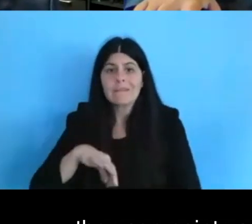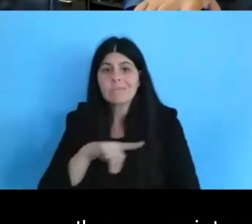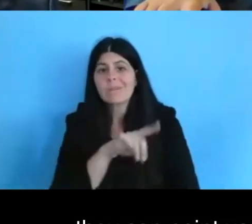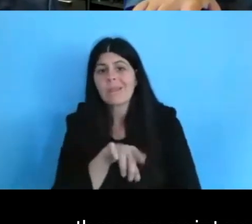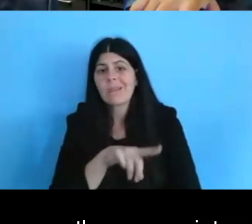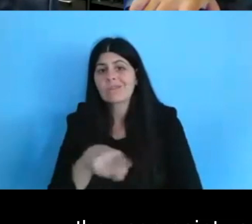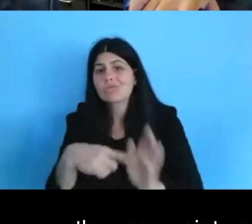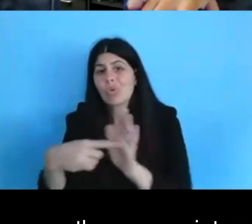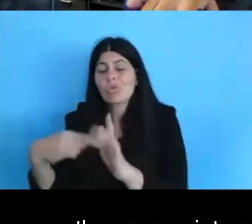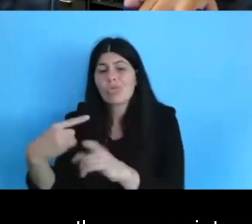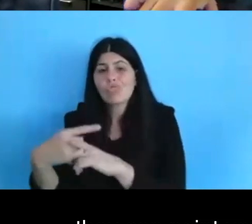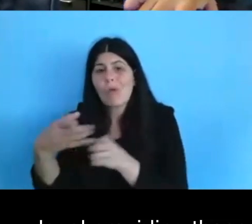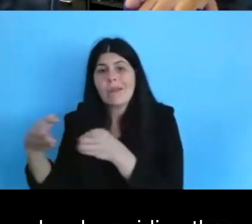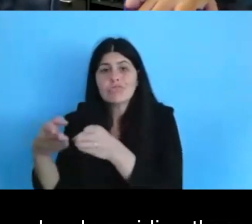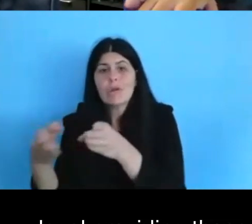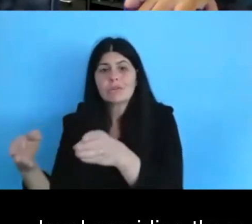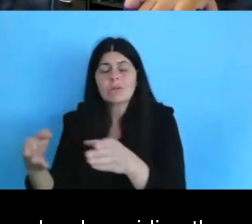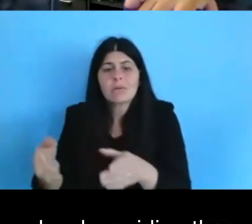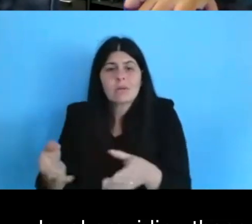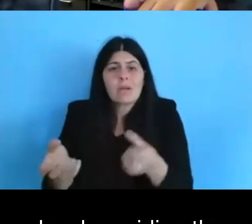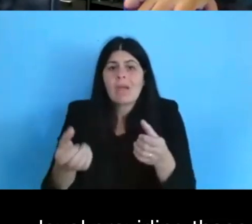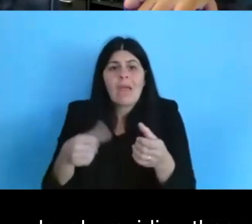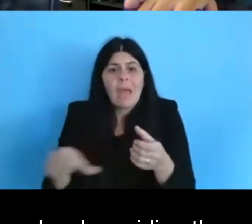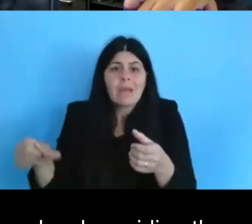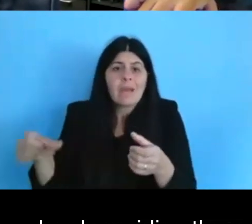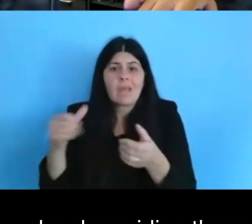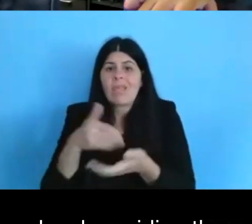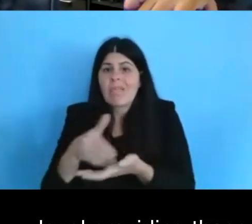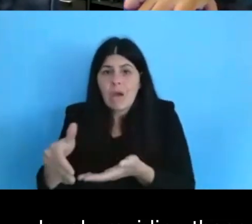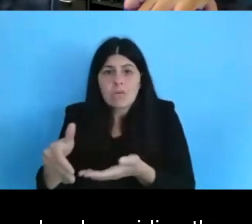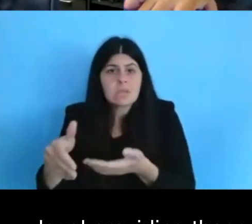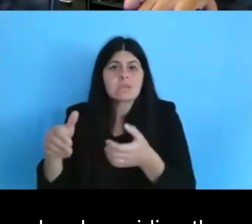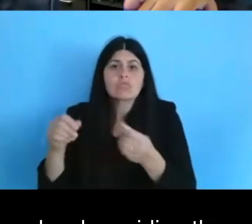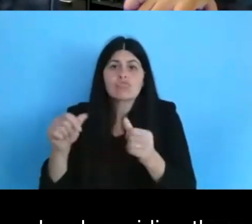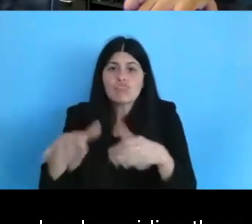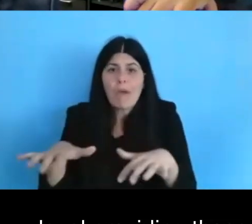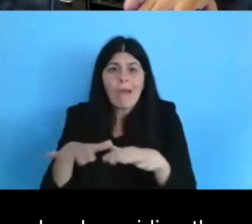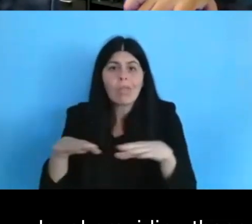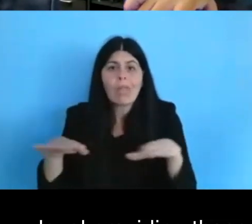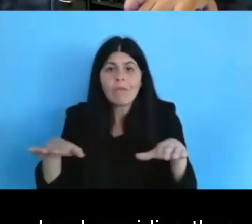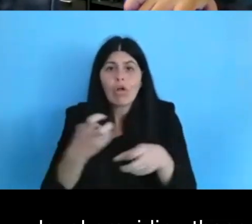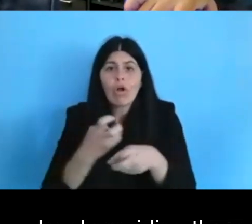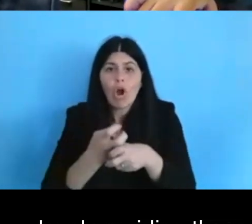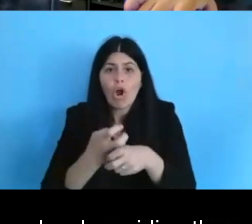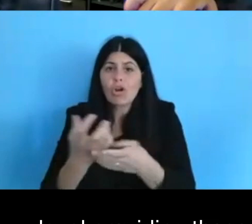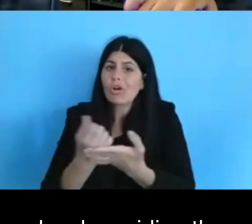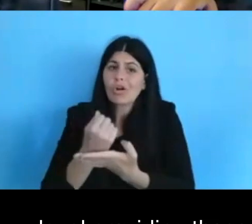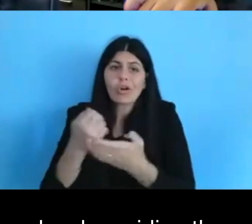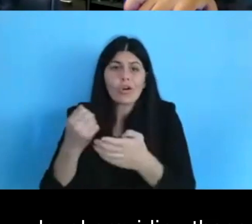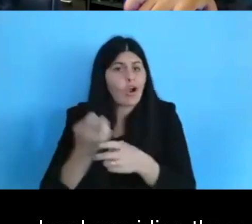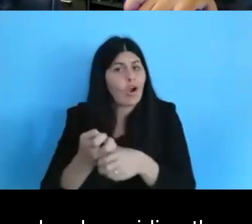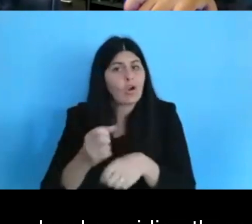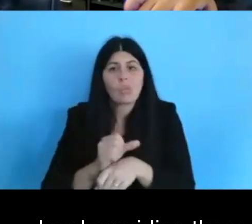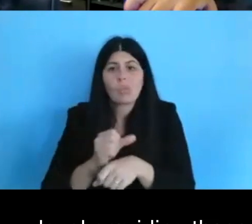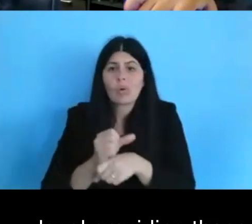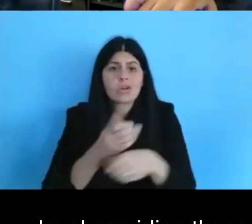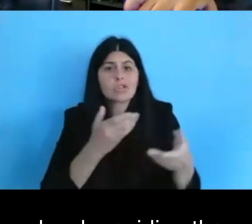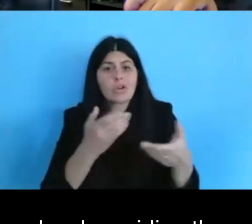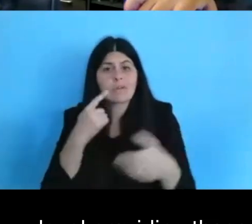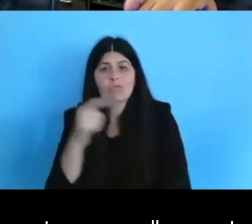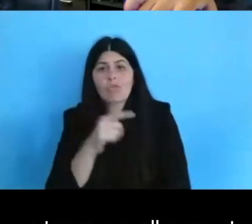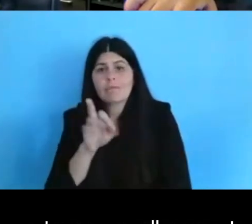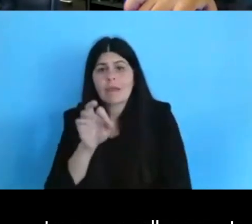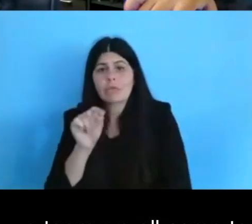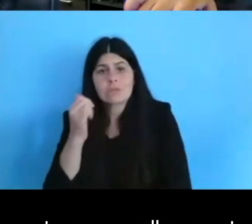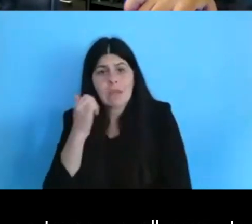any of the thousands that are on the ground level providing those hard-earned and hard work services to veterans every single day. So yeah,